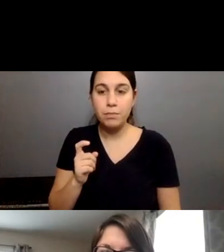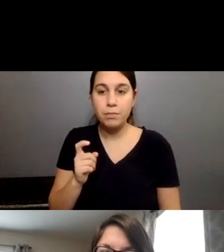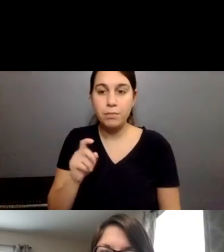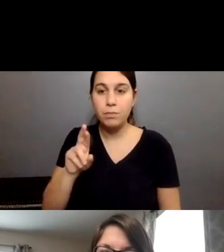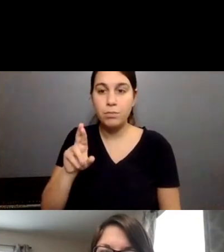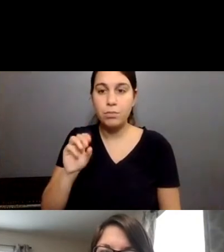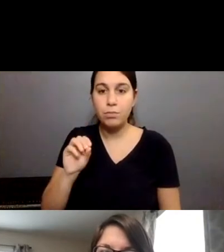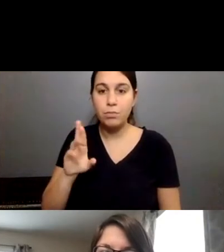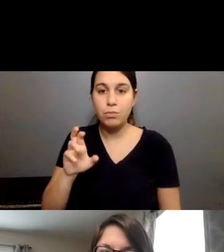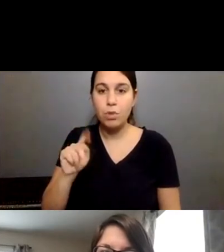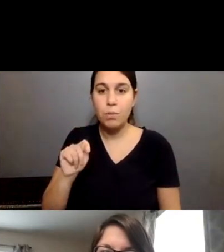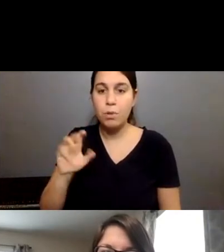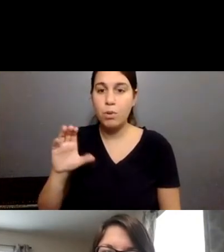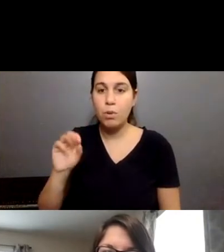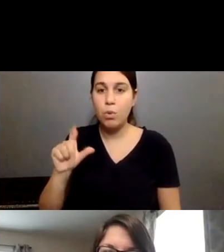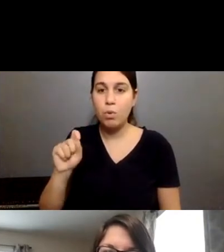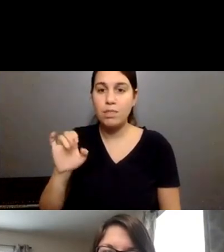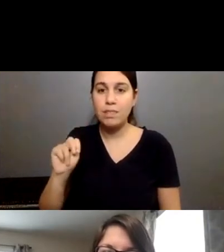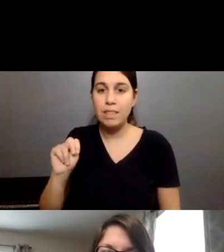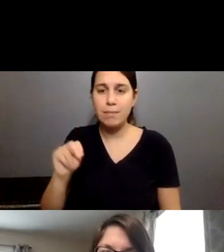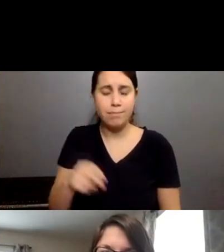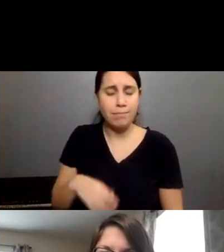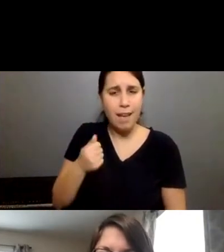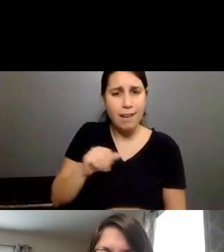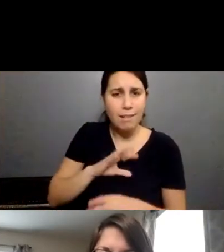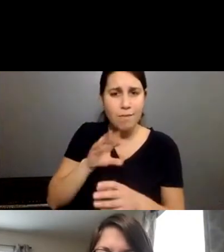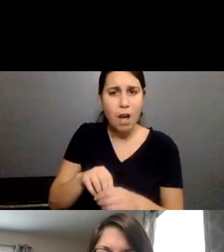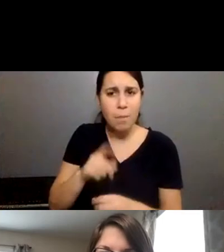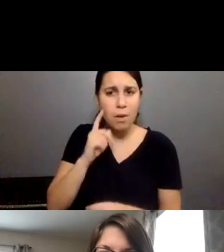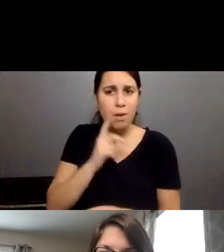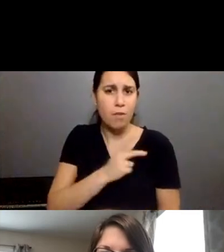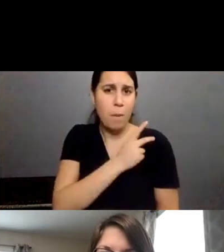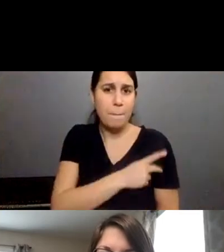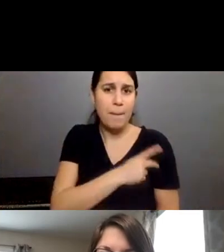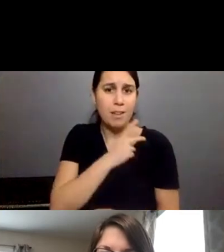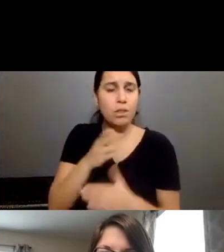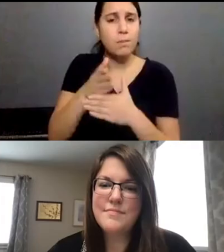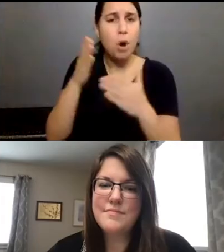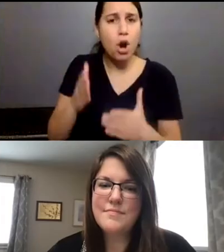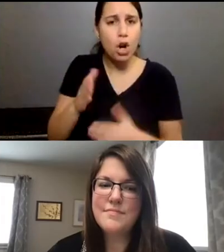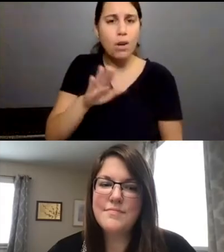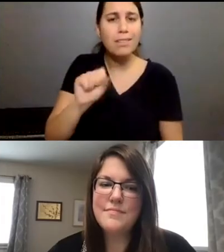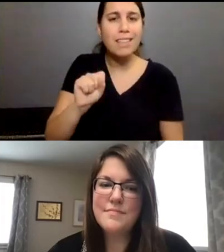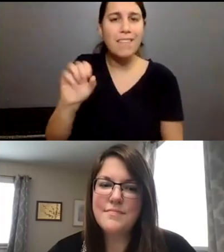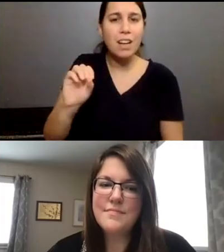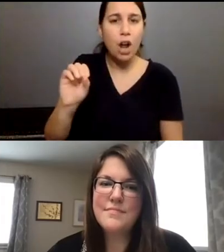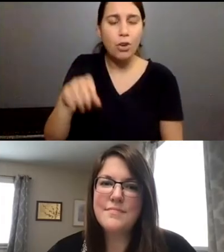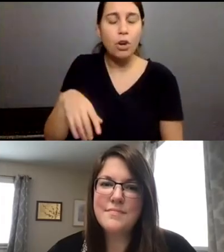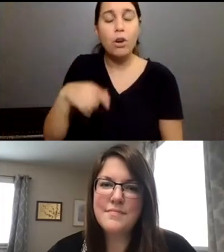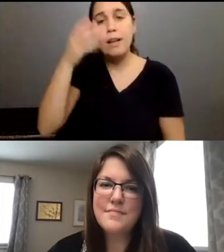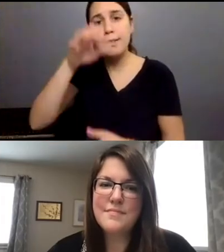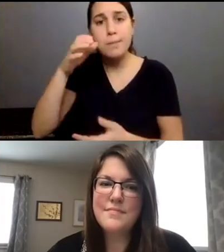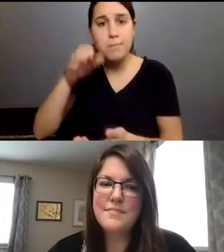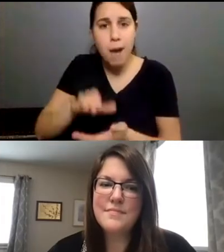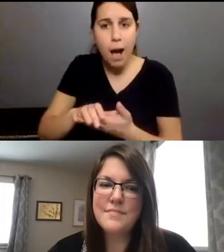Robert Goldstein. Is there any involvement of the patient's significant other, partner, spouse, or other